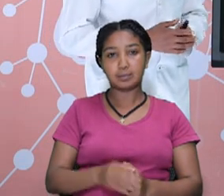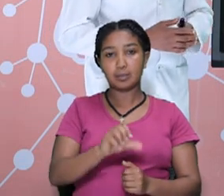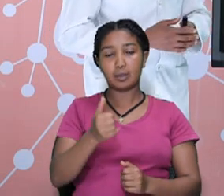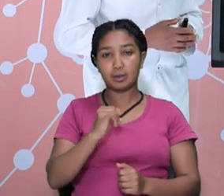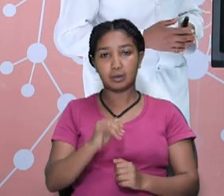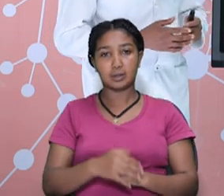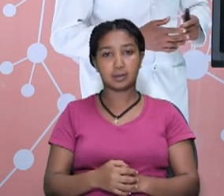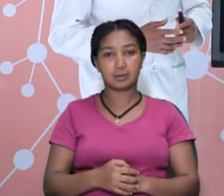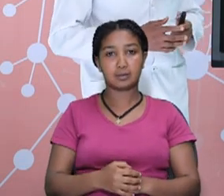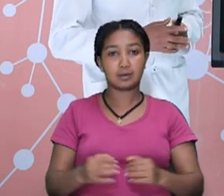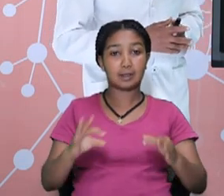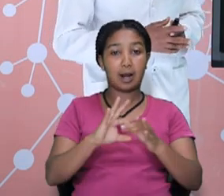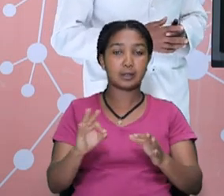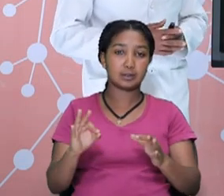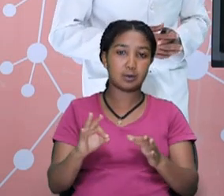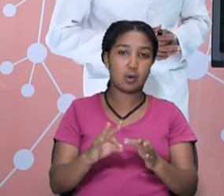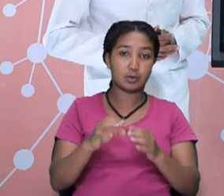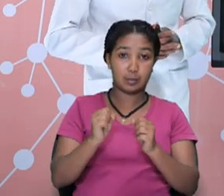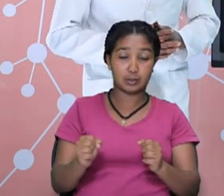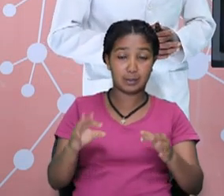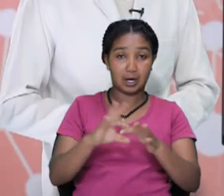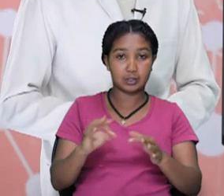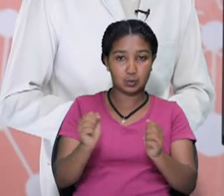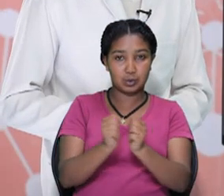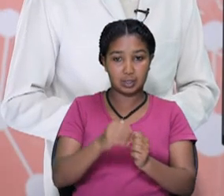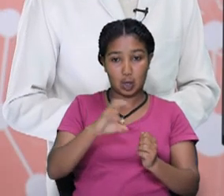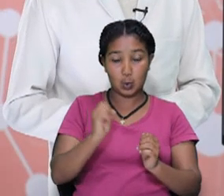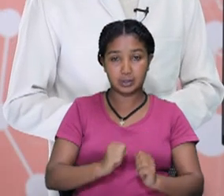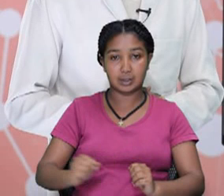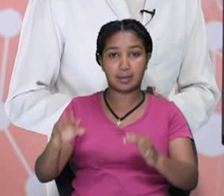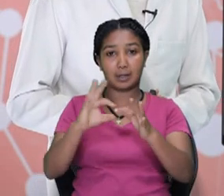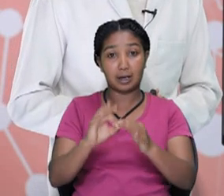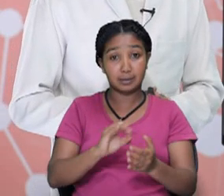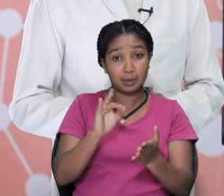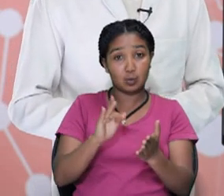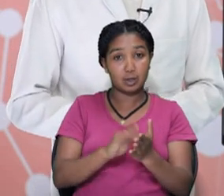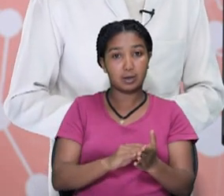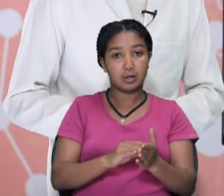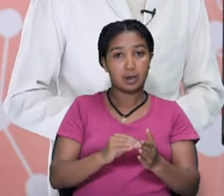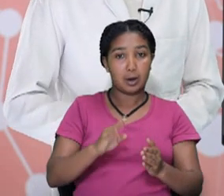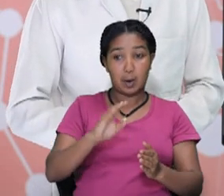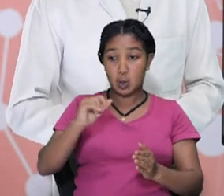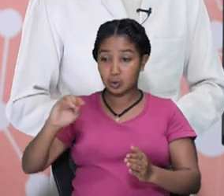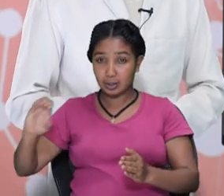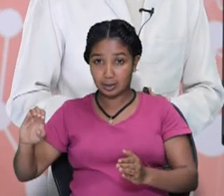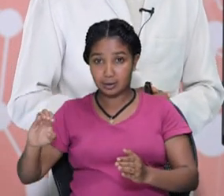The other is the interaction with the possible interaction within an ecosystem is interaction between biotic